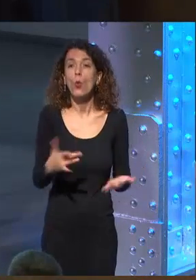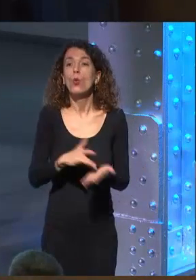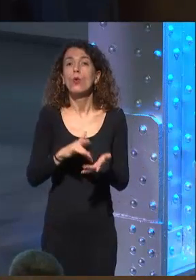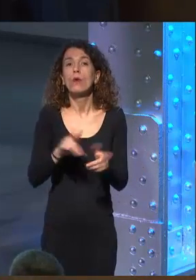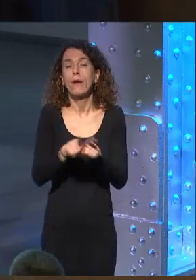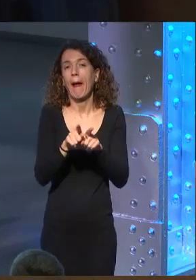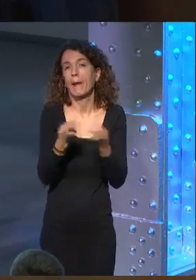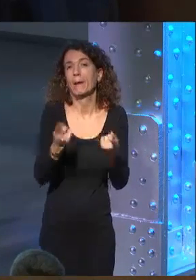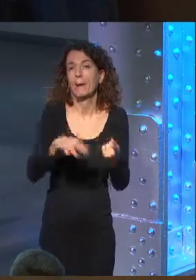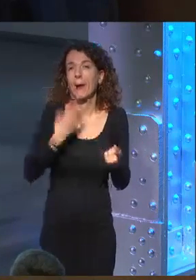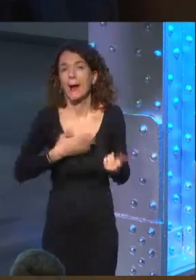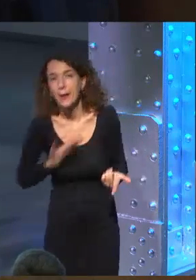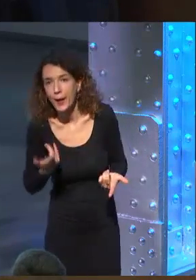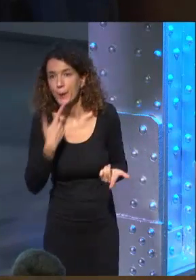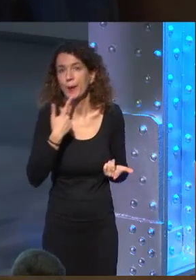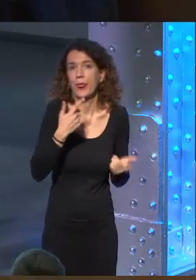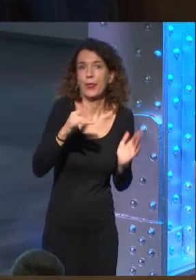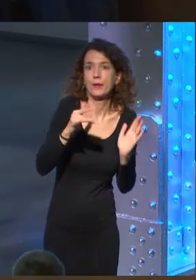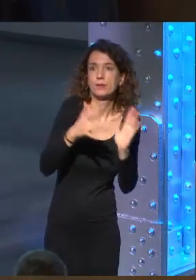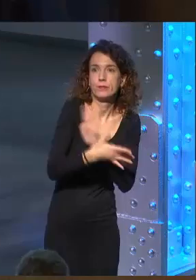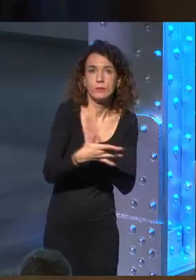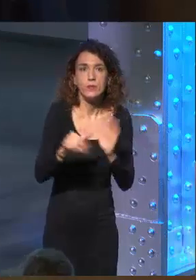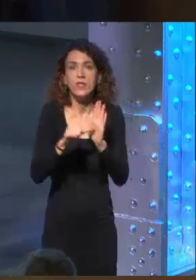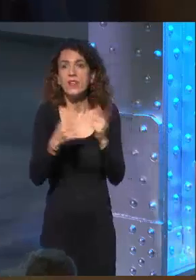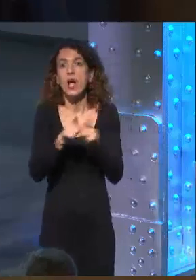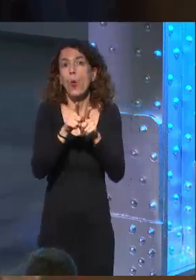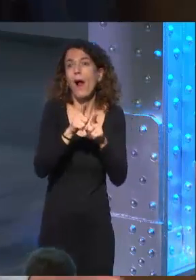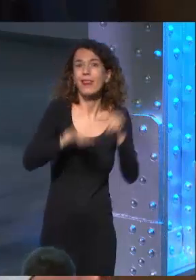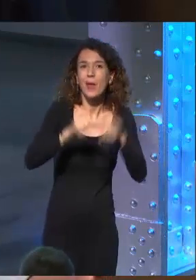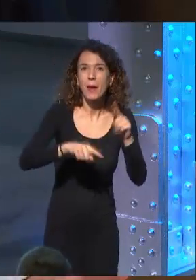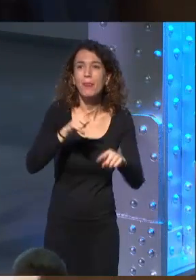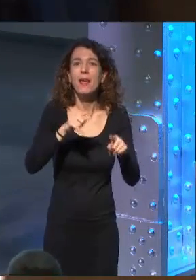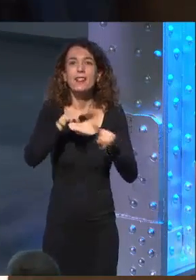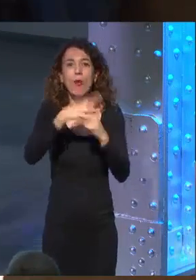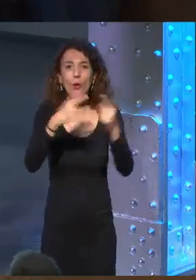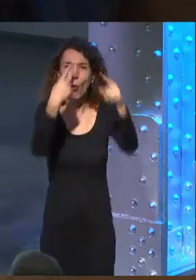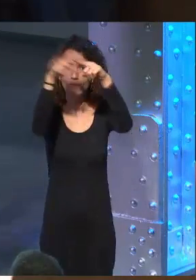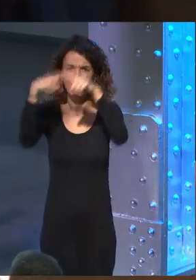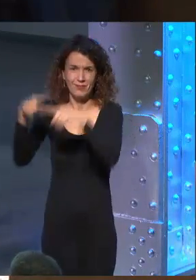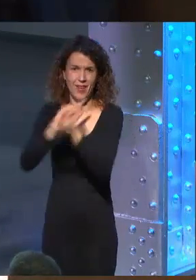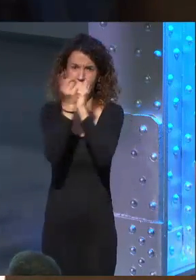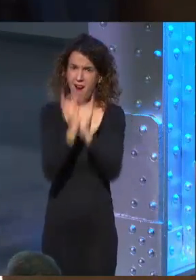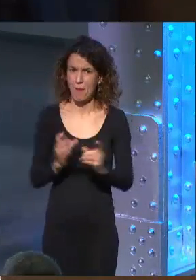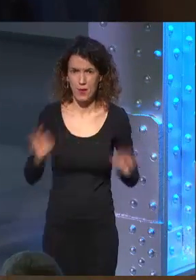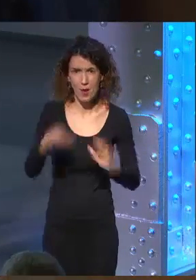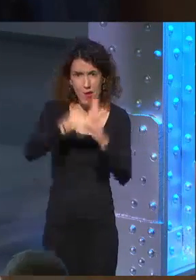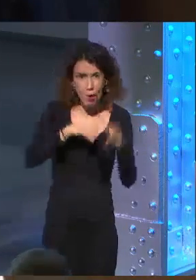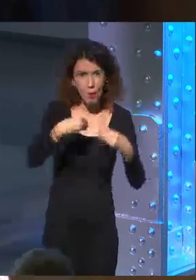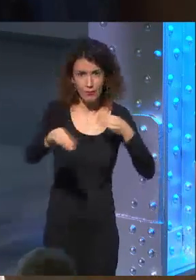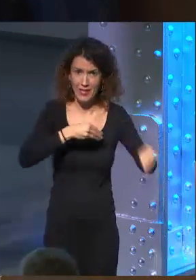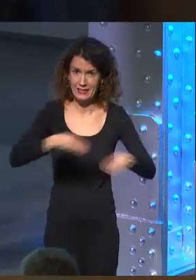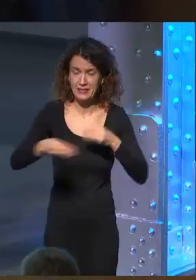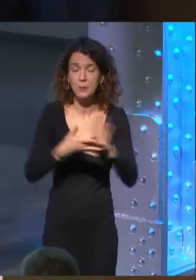should abide to. Now, today, we have a goal in front of the other one. Sometimes the ball, there are one or two